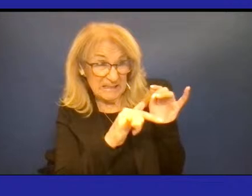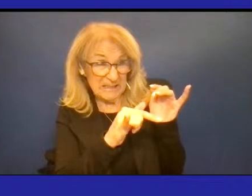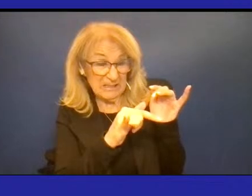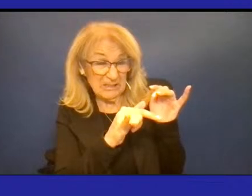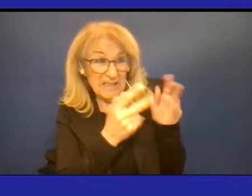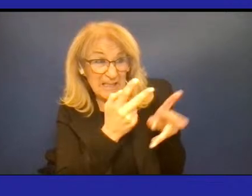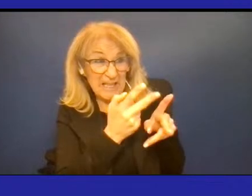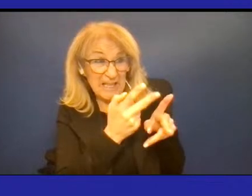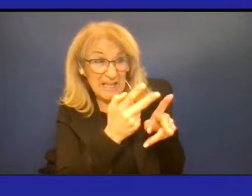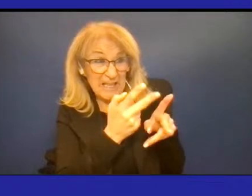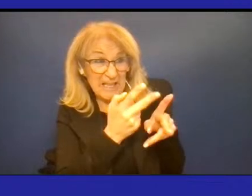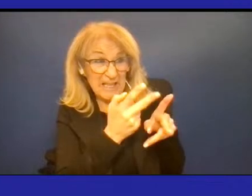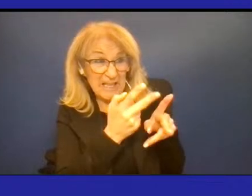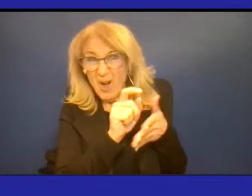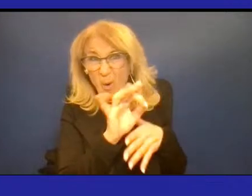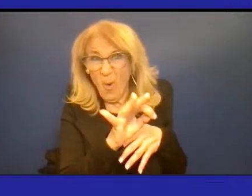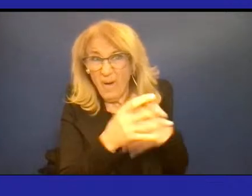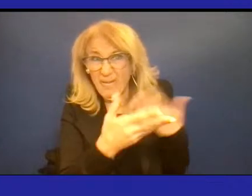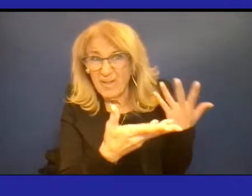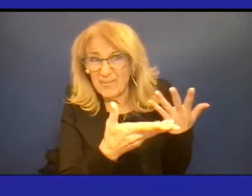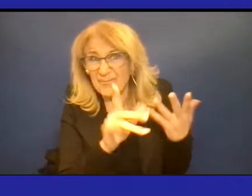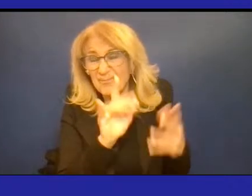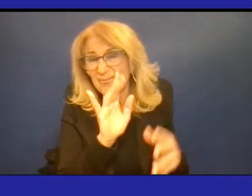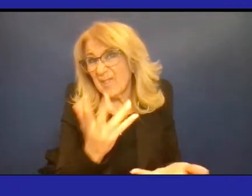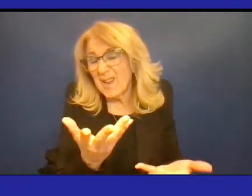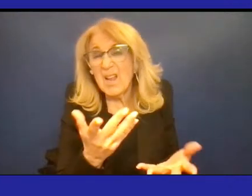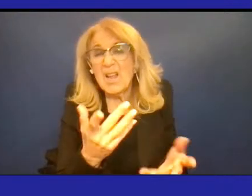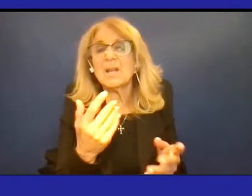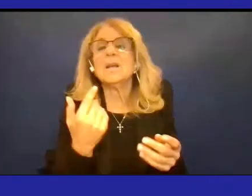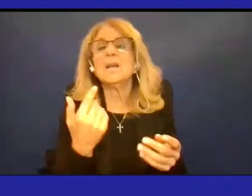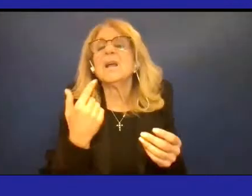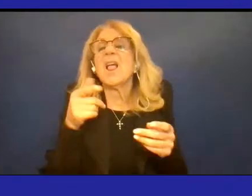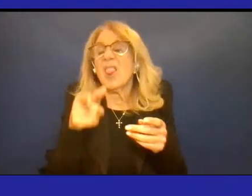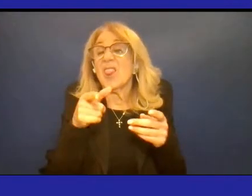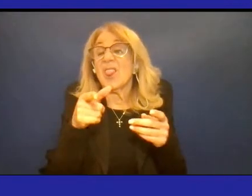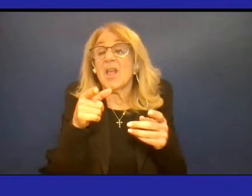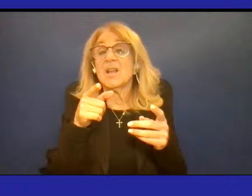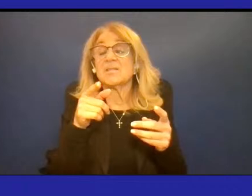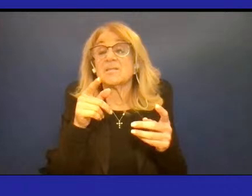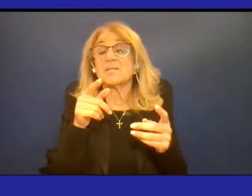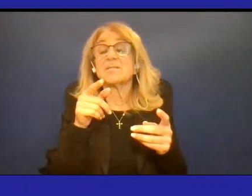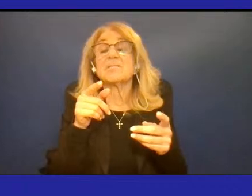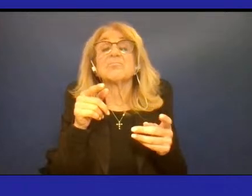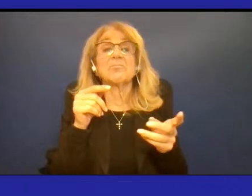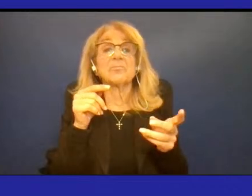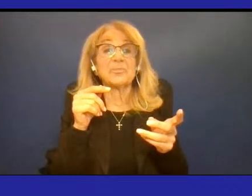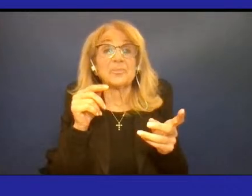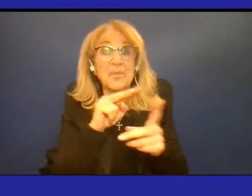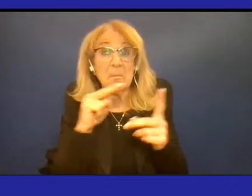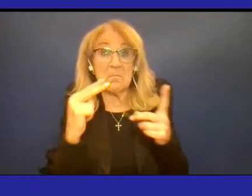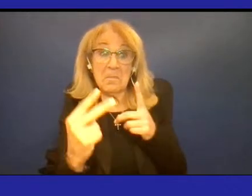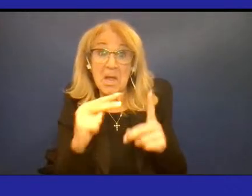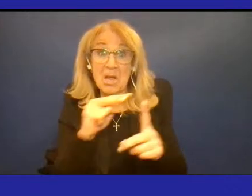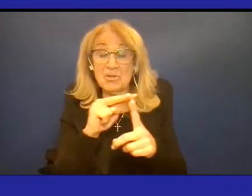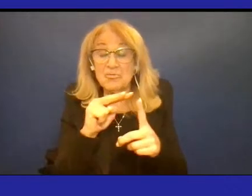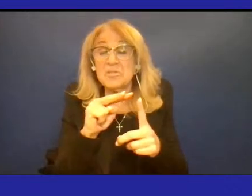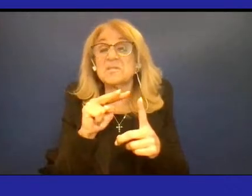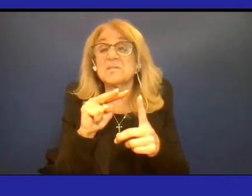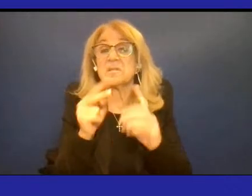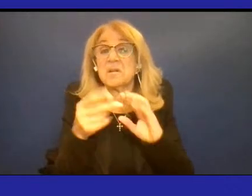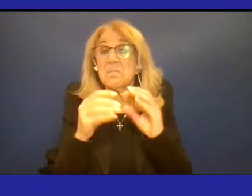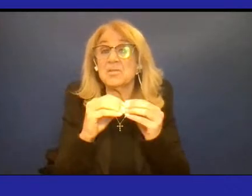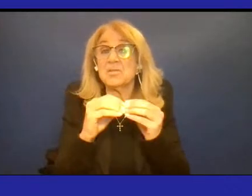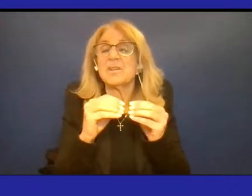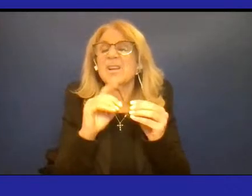your point? But I think from this metrics perspective, it's much more important and much more meaningful to just track our Epic